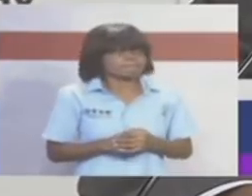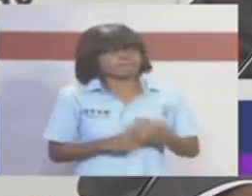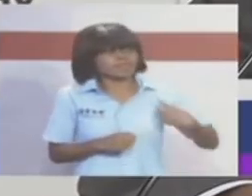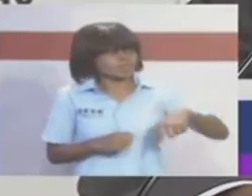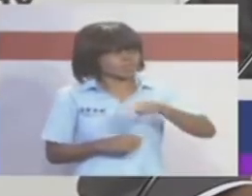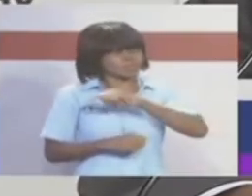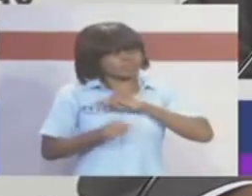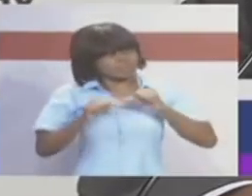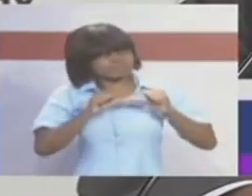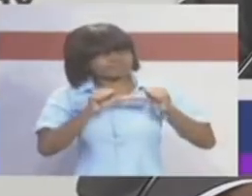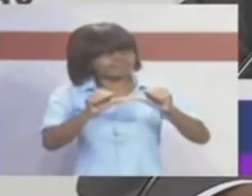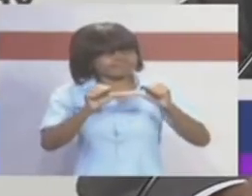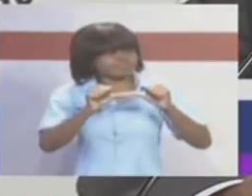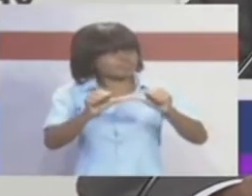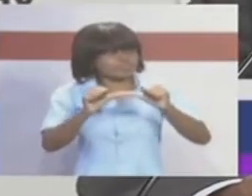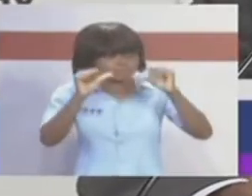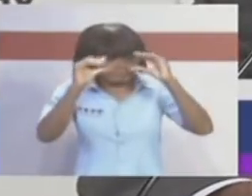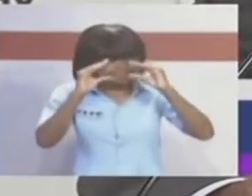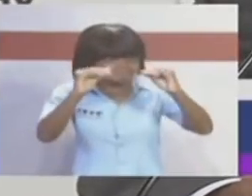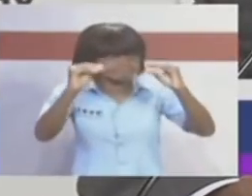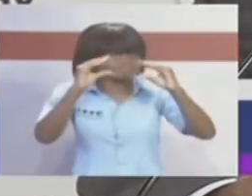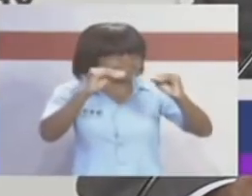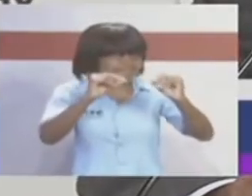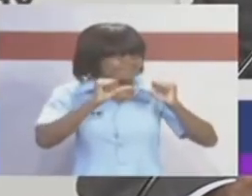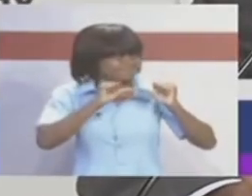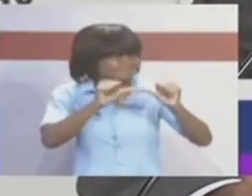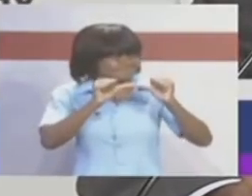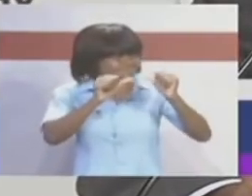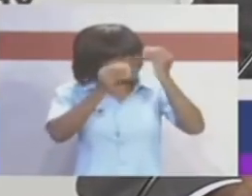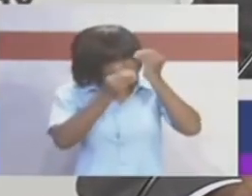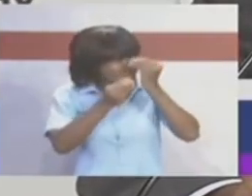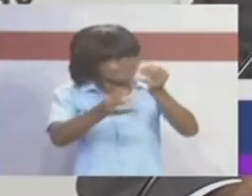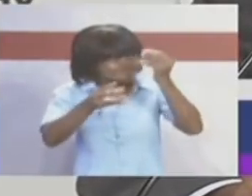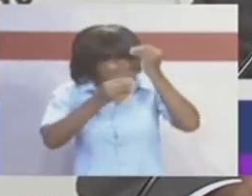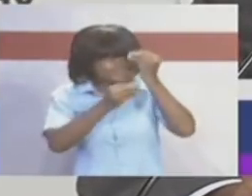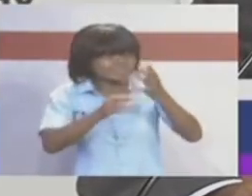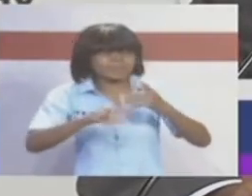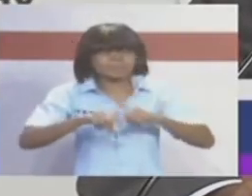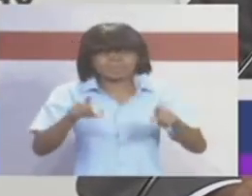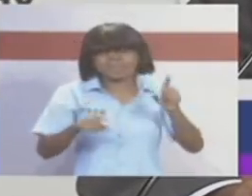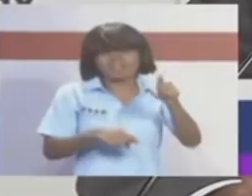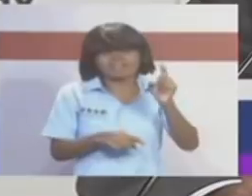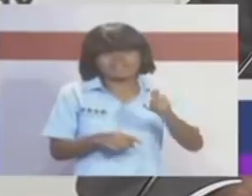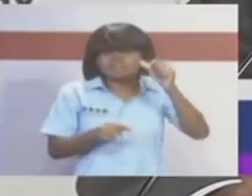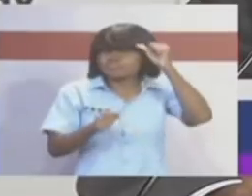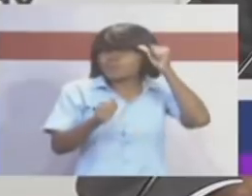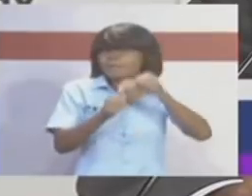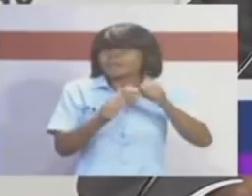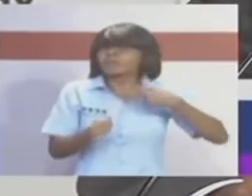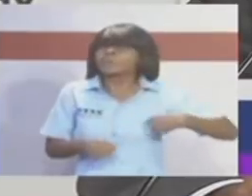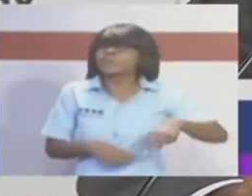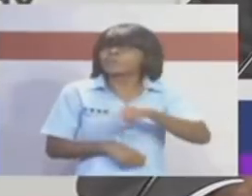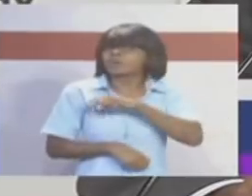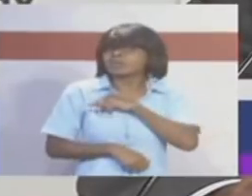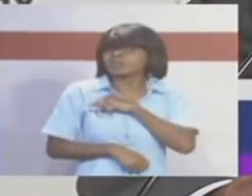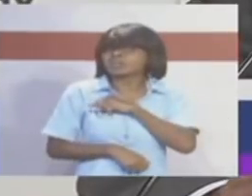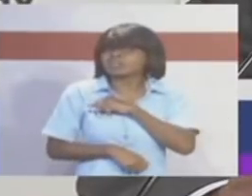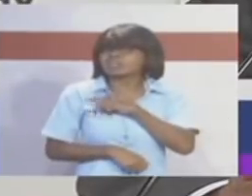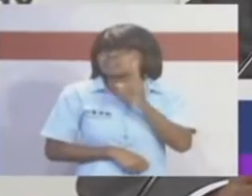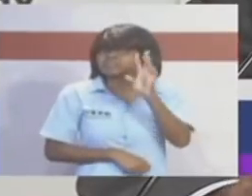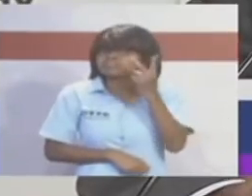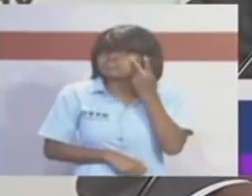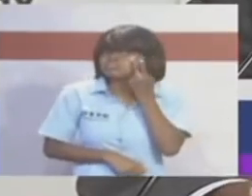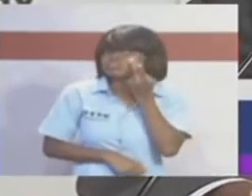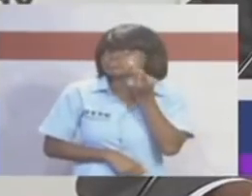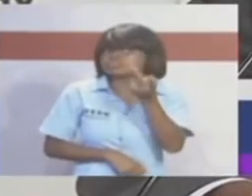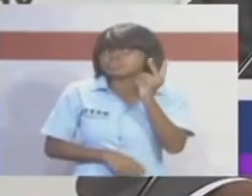constant updating, but you have to remember that we are the ones seeing these patients